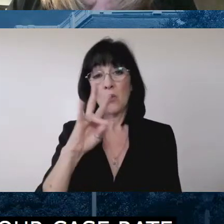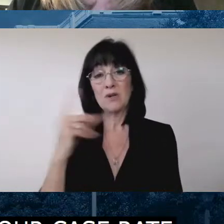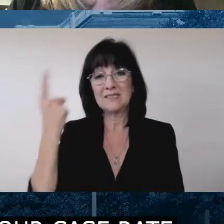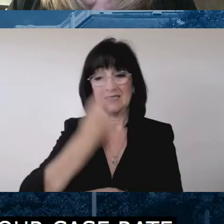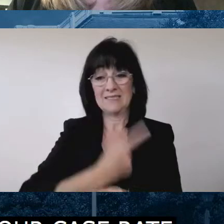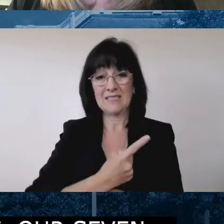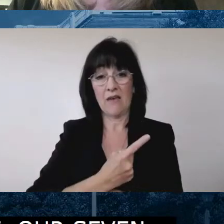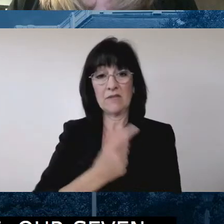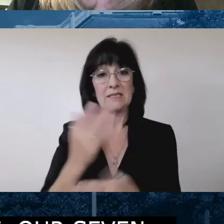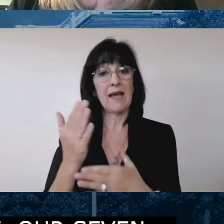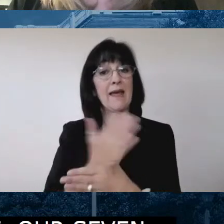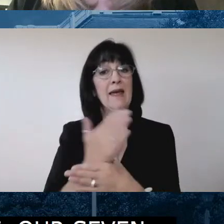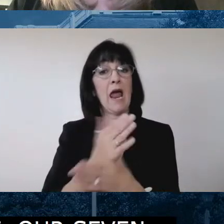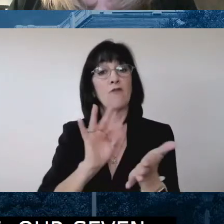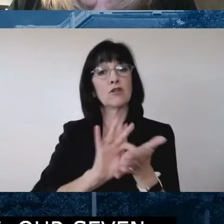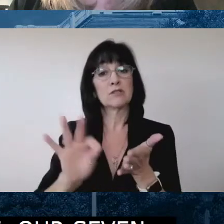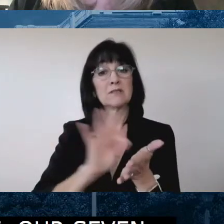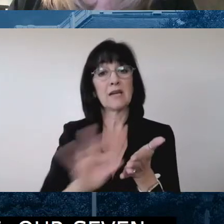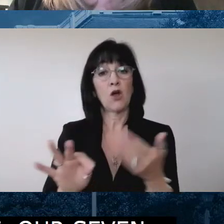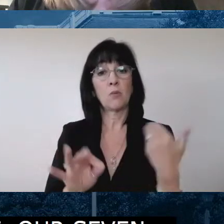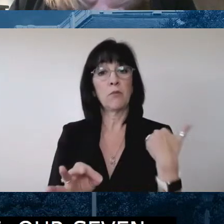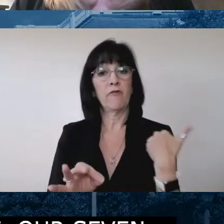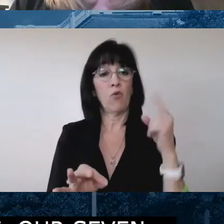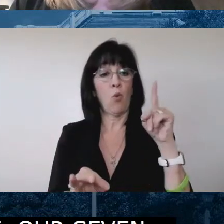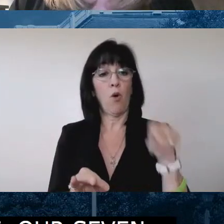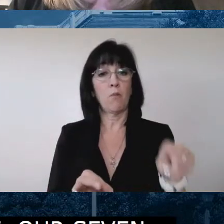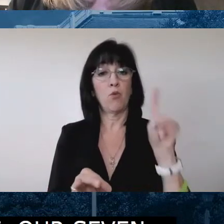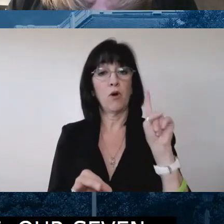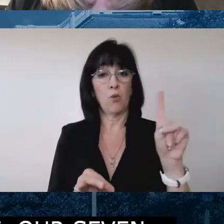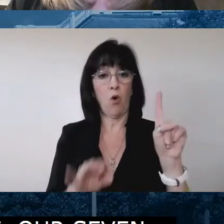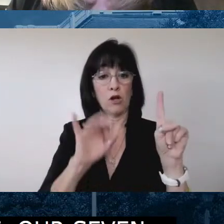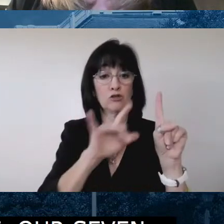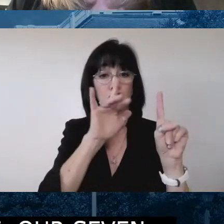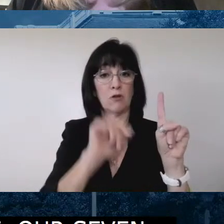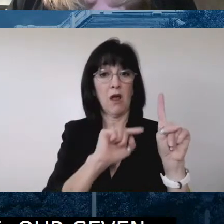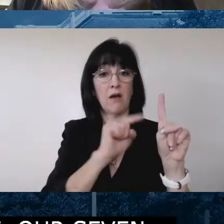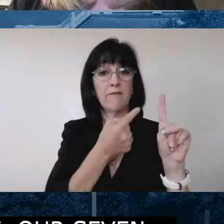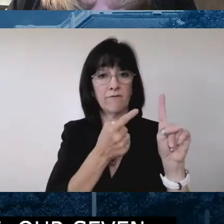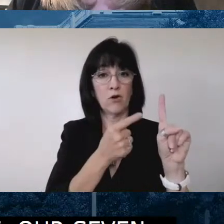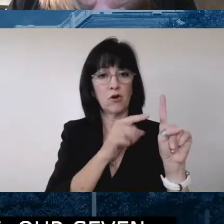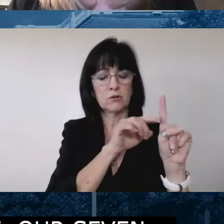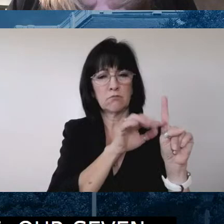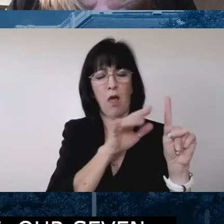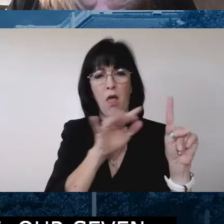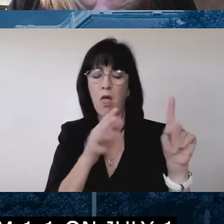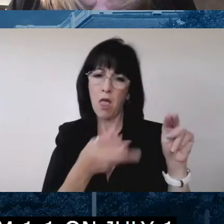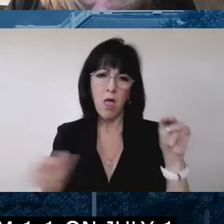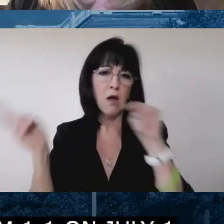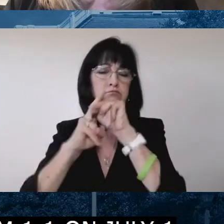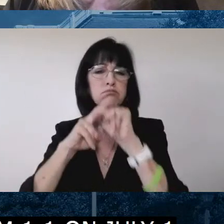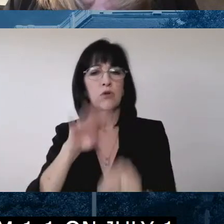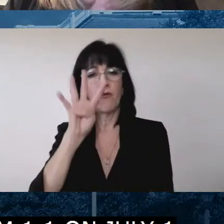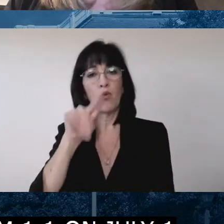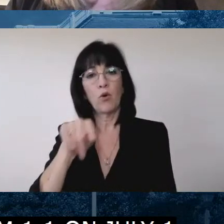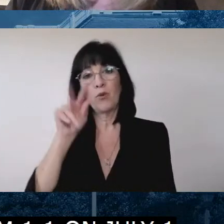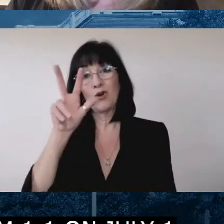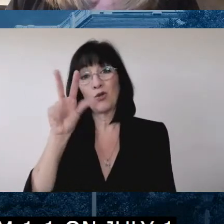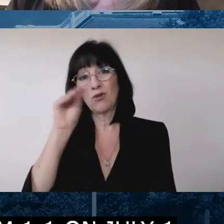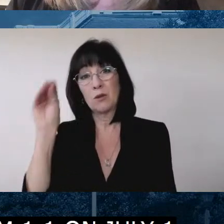tests went from 1.1 on July 1 to 4.3% today.